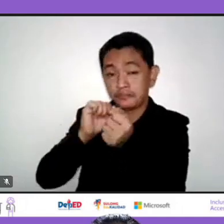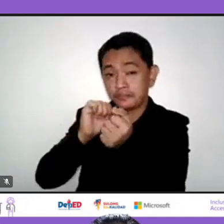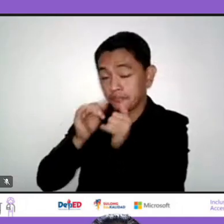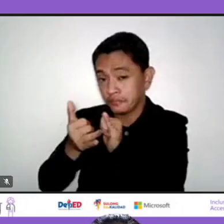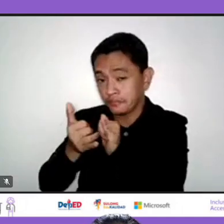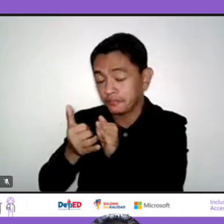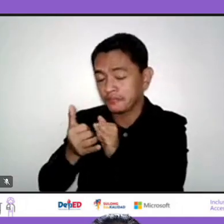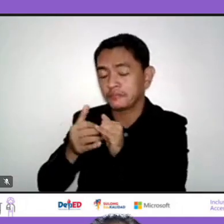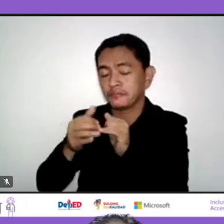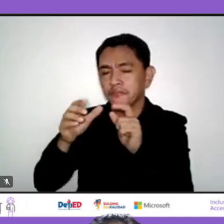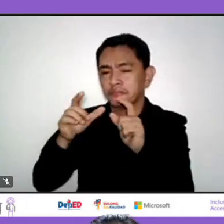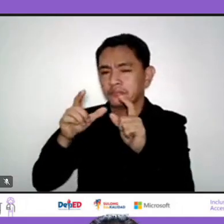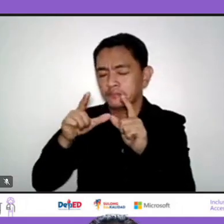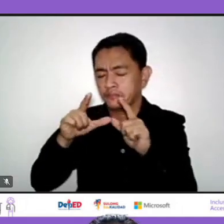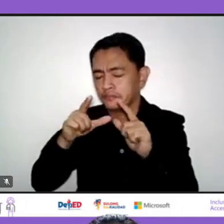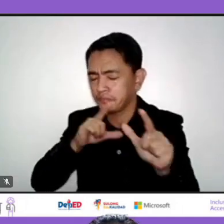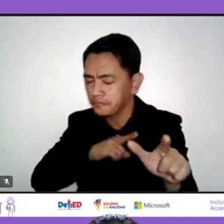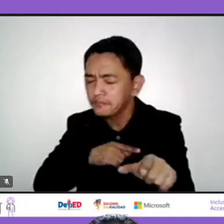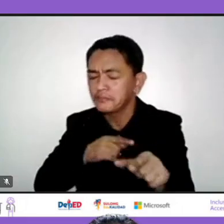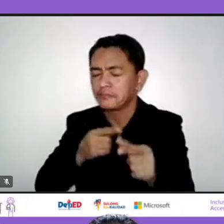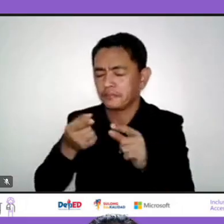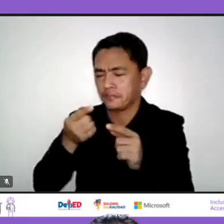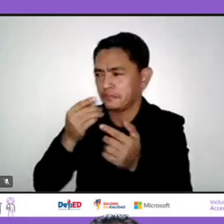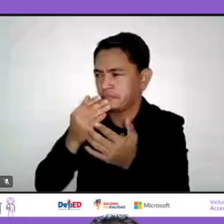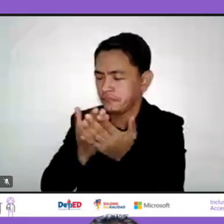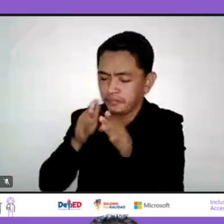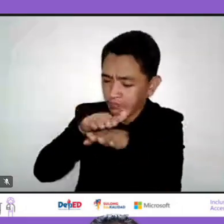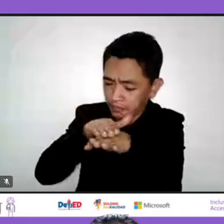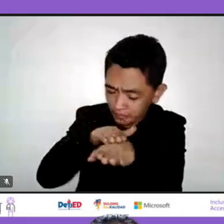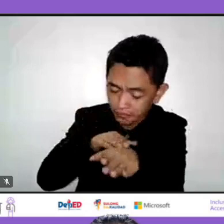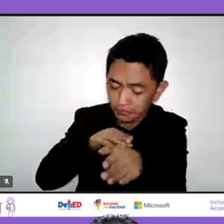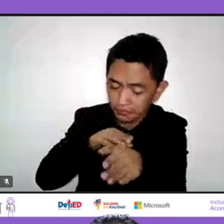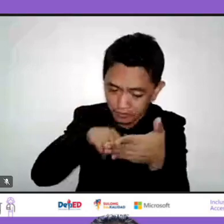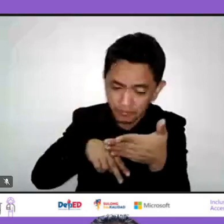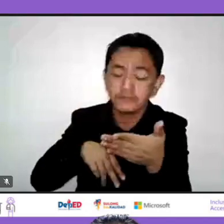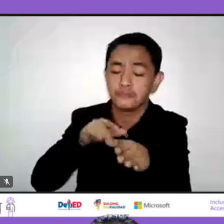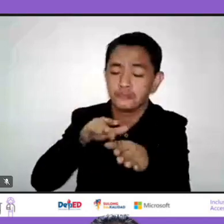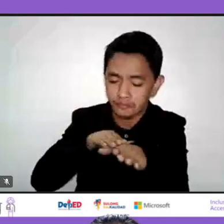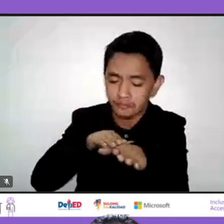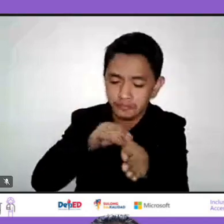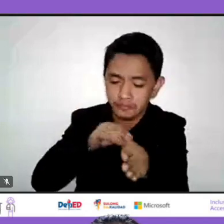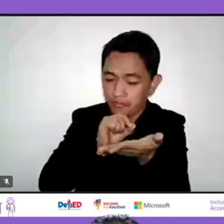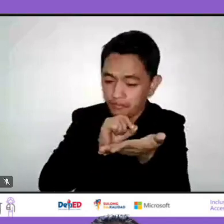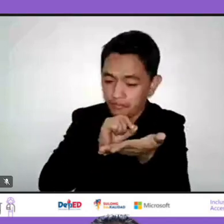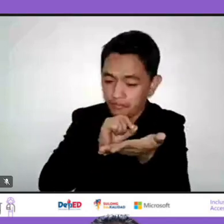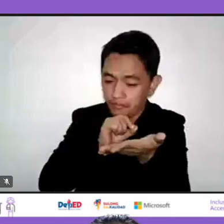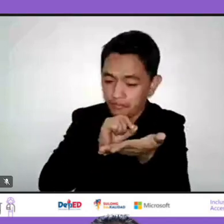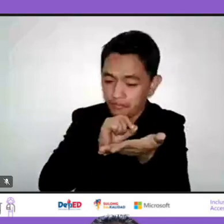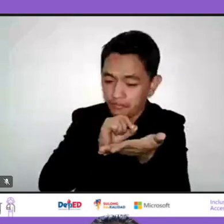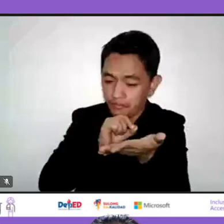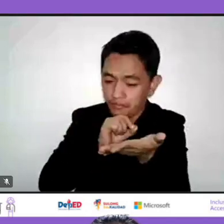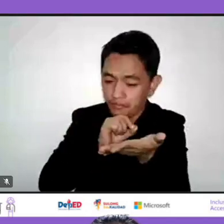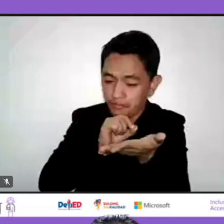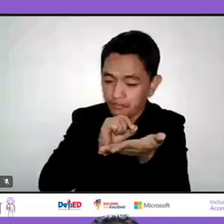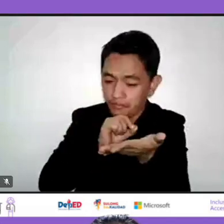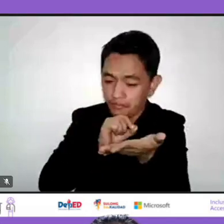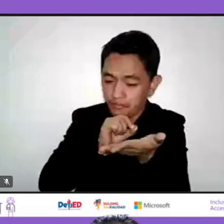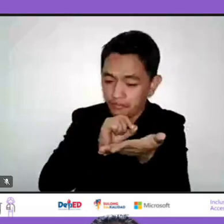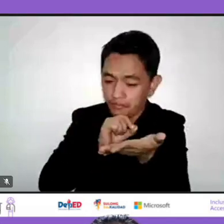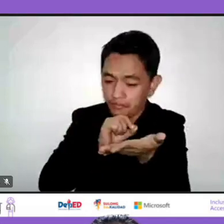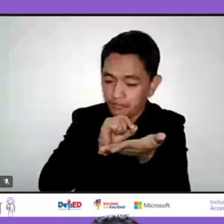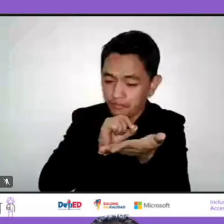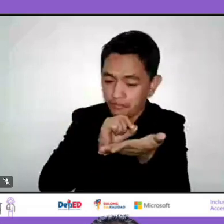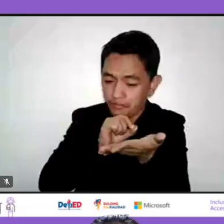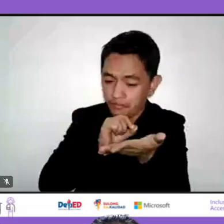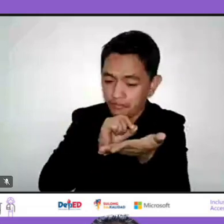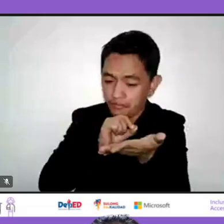of their text, if that is possible. They can also adjust in terms of length of the items, kasi nga slow readers or writers